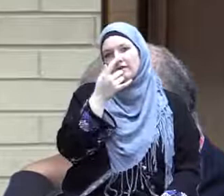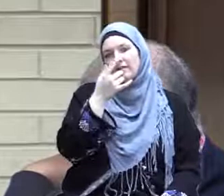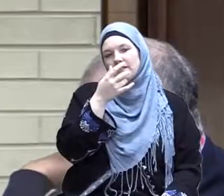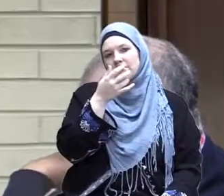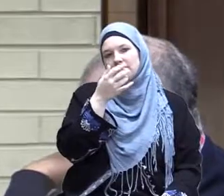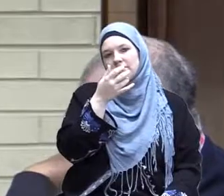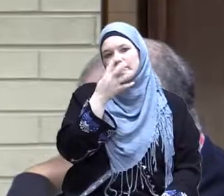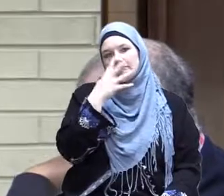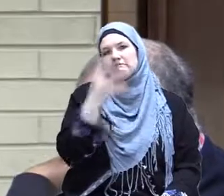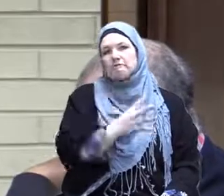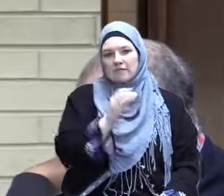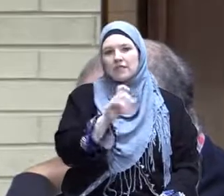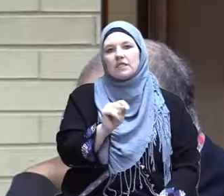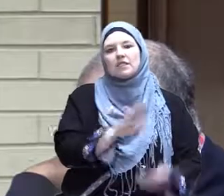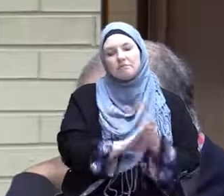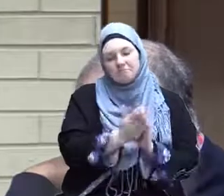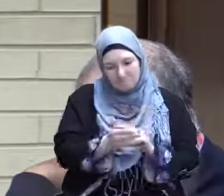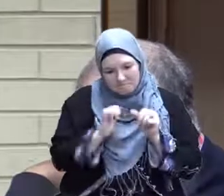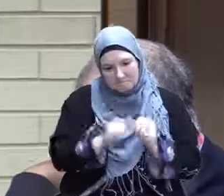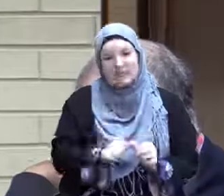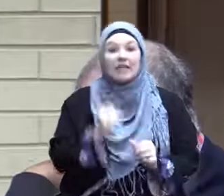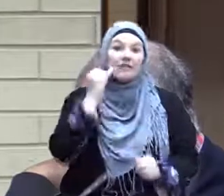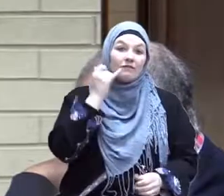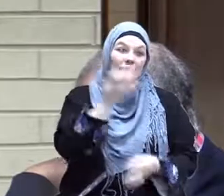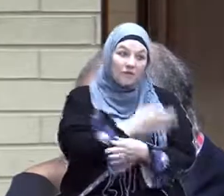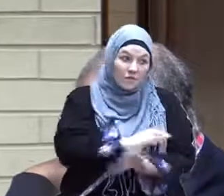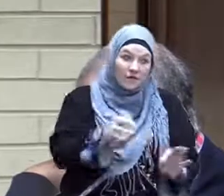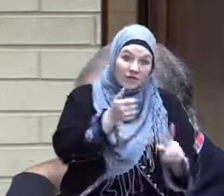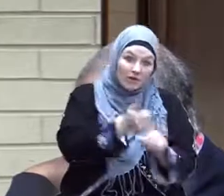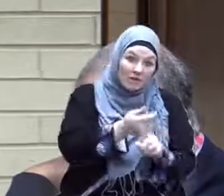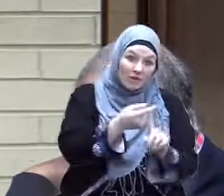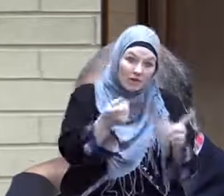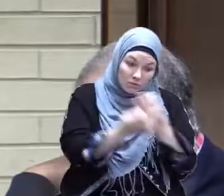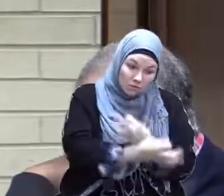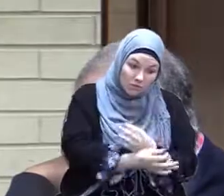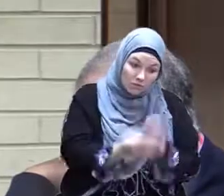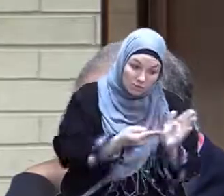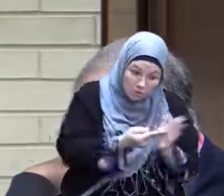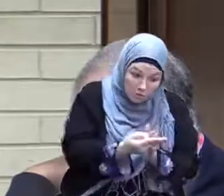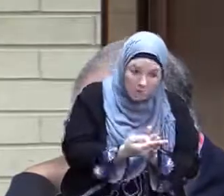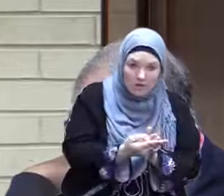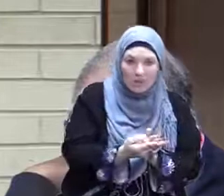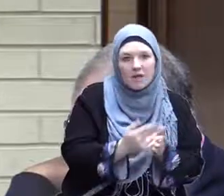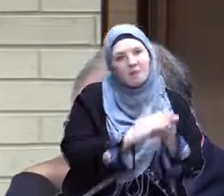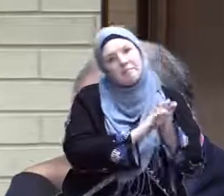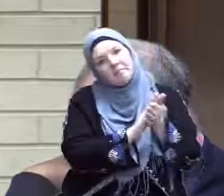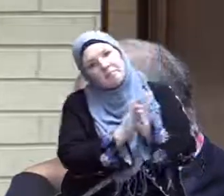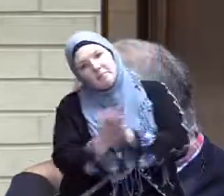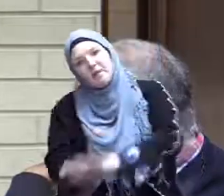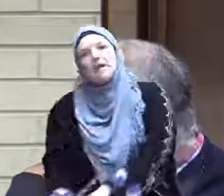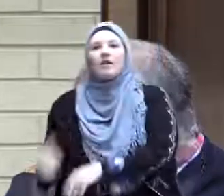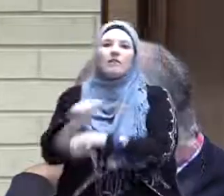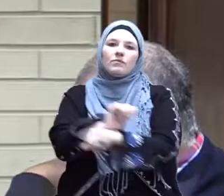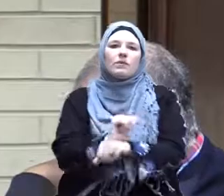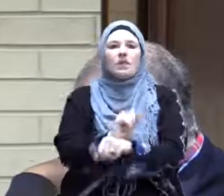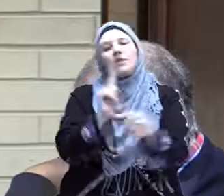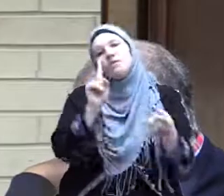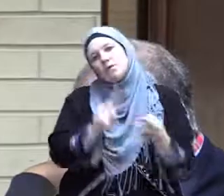continue to be free. If you free yourself from truth, you are becoming a slave to